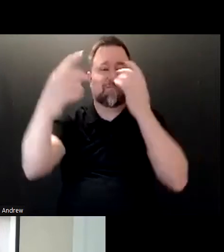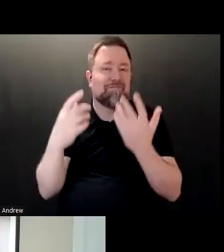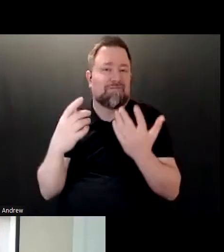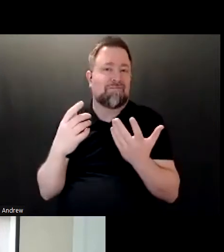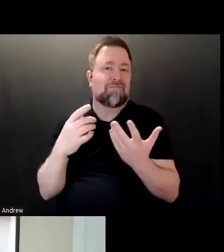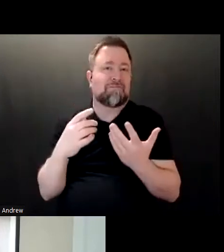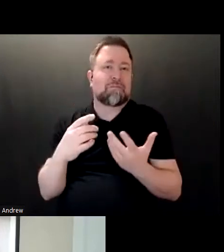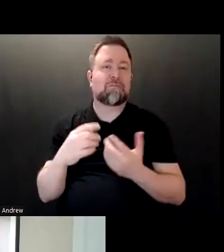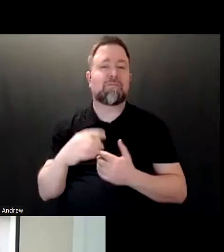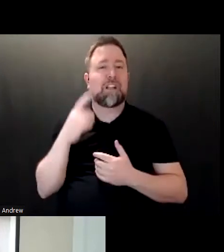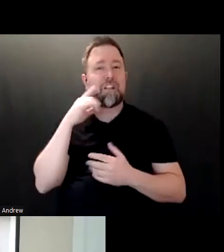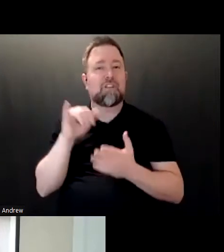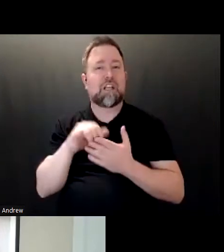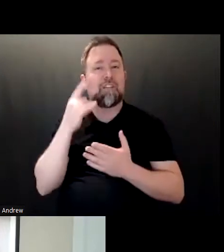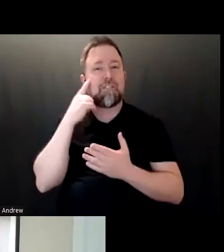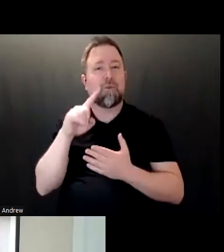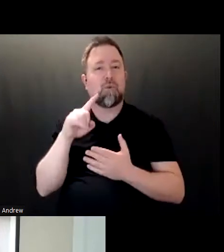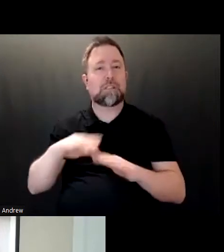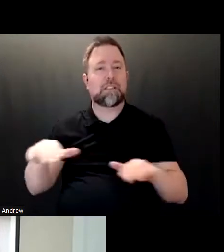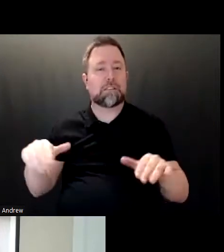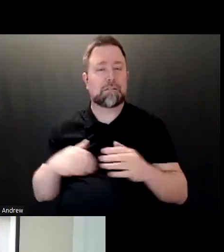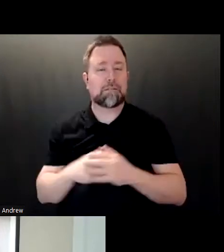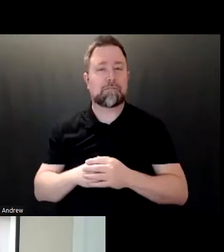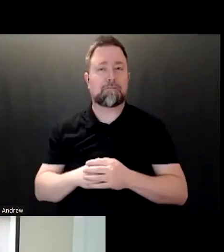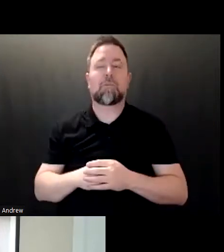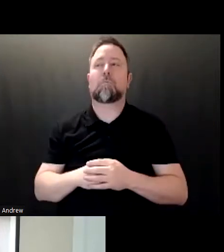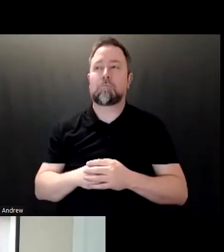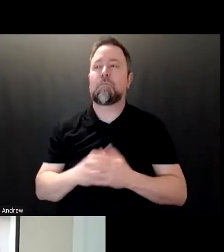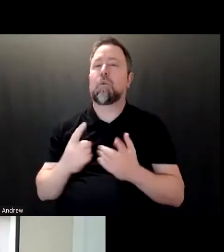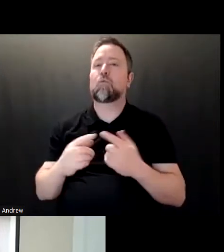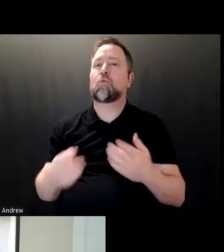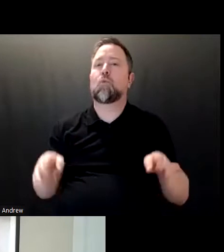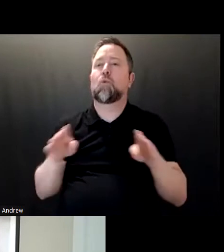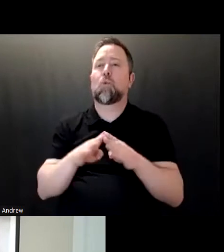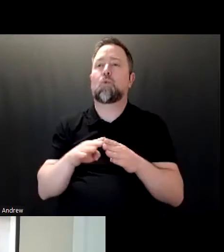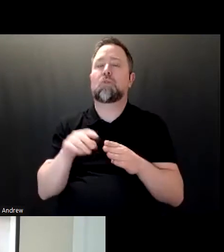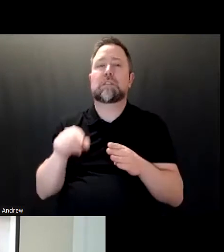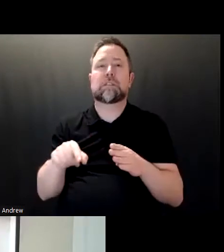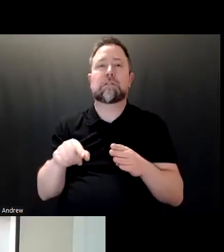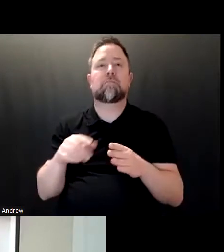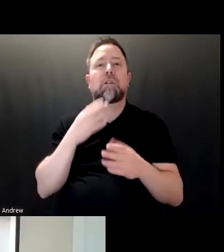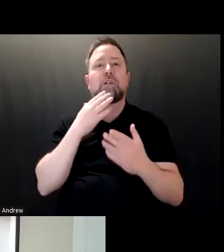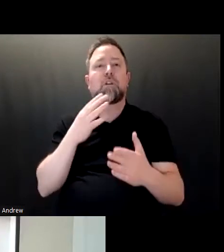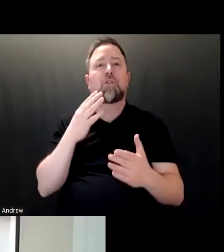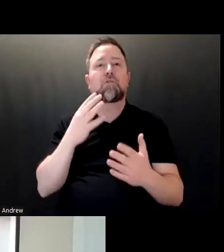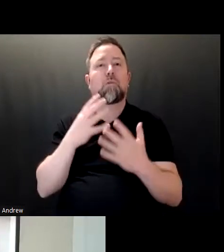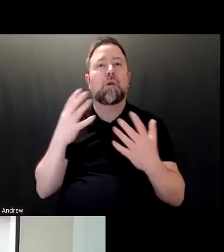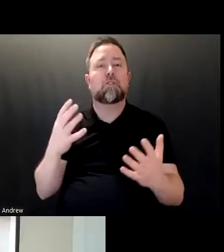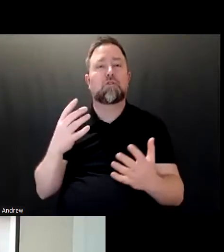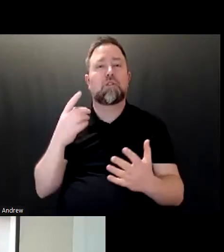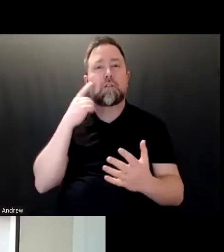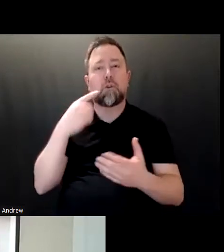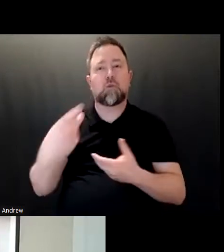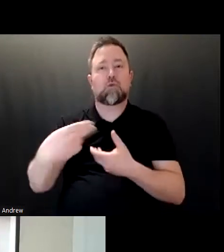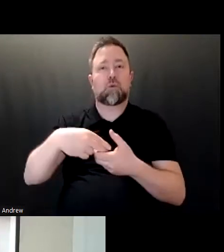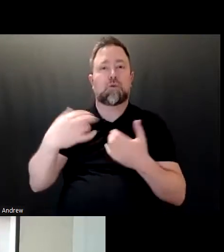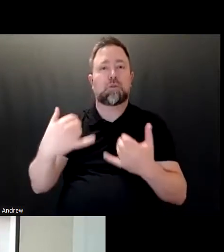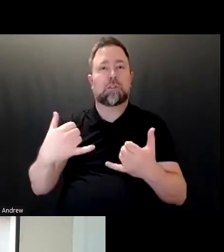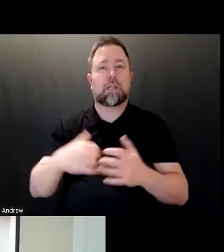one final image of Esherick that I love to share. Oh, this is just a little walkthrough into the main